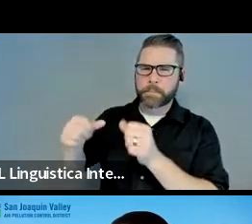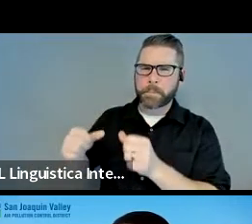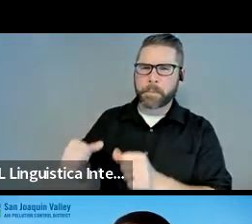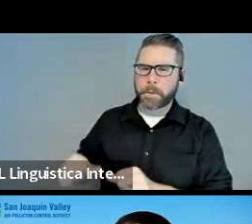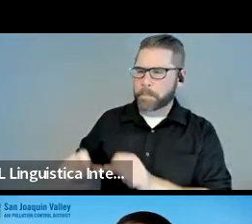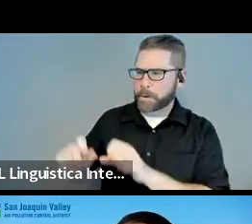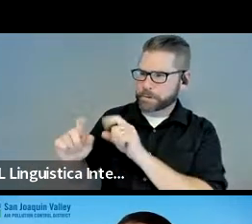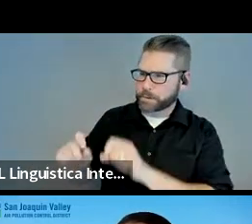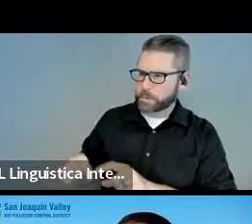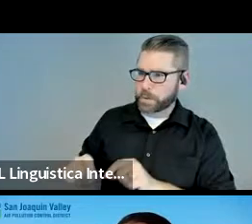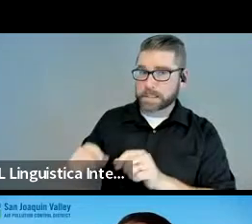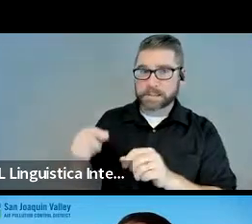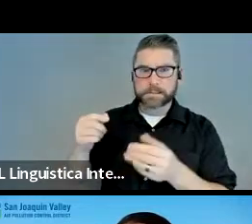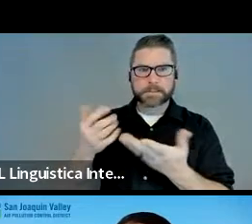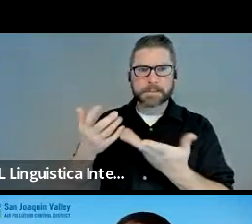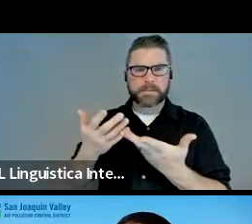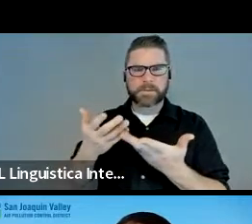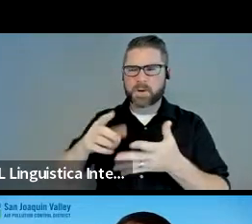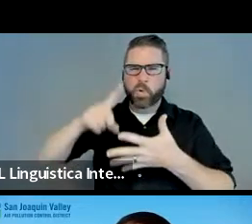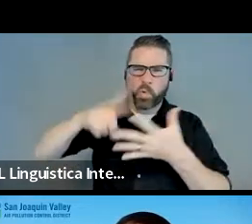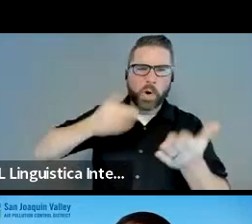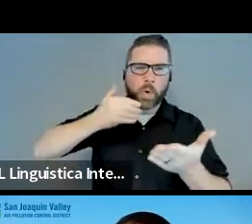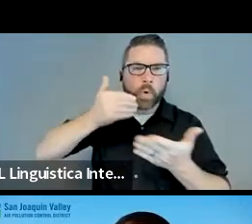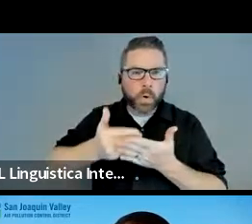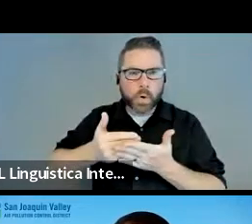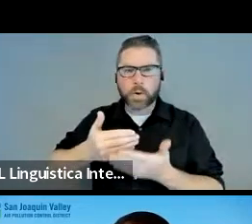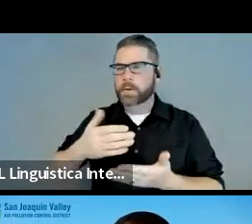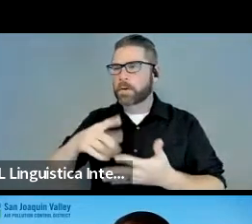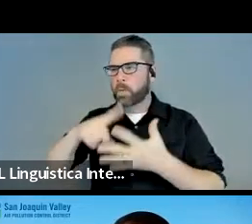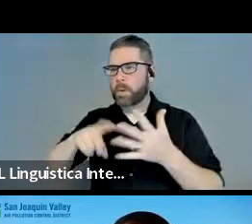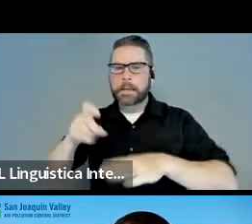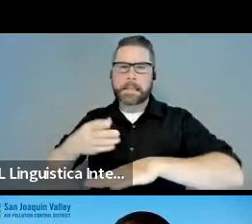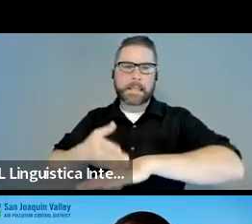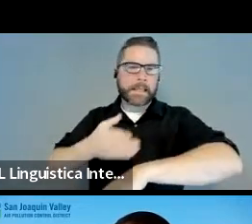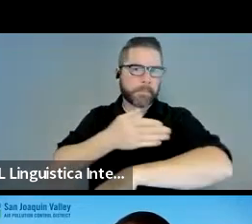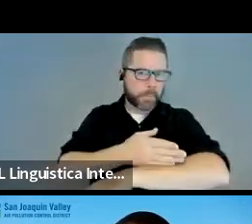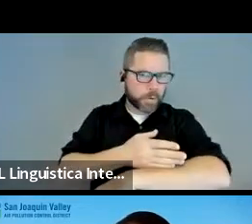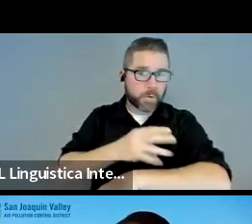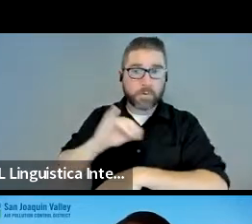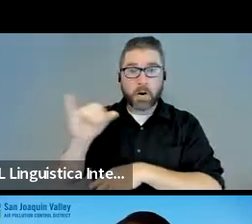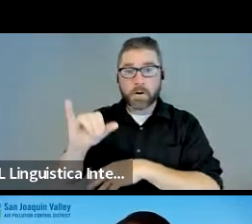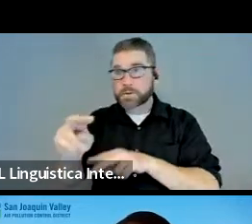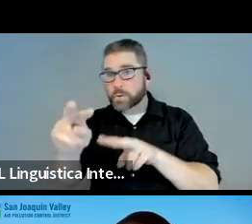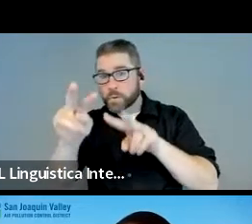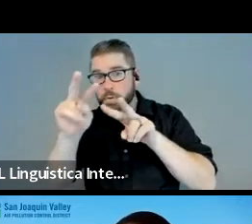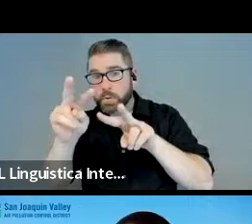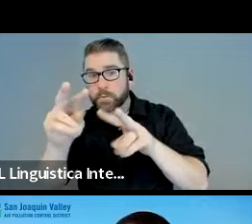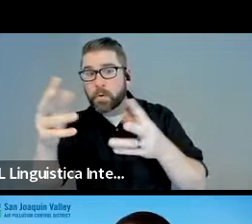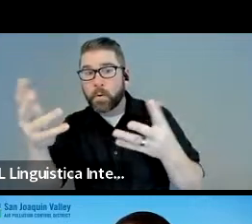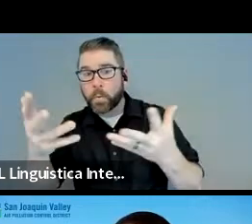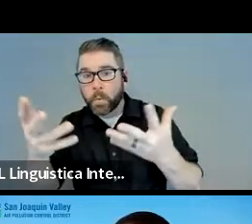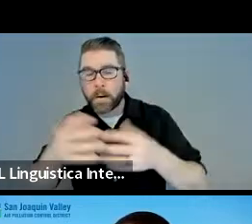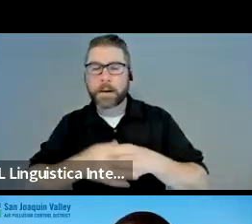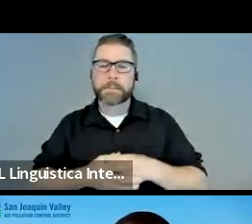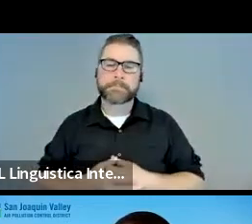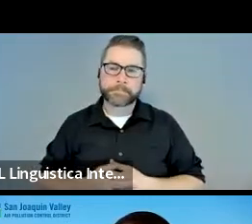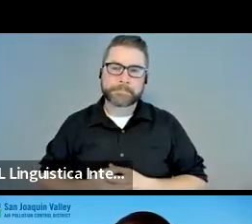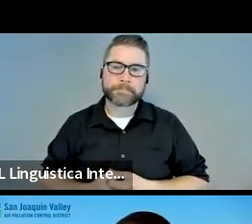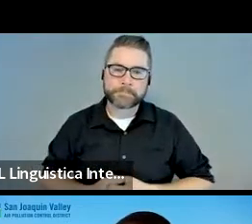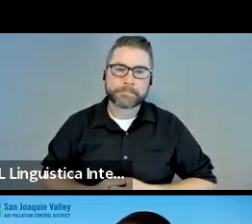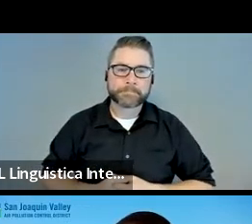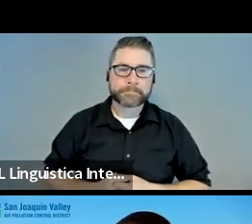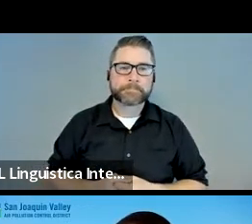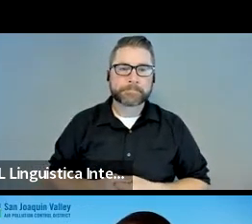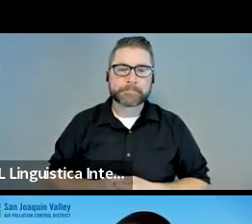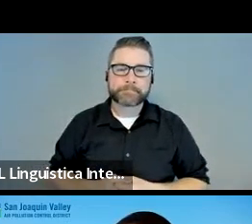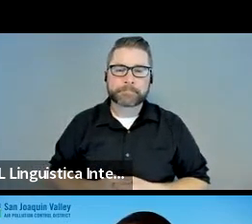well, what can be improved, anything you were hoping to learn that you didn't, and what is something you are looking forward to after the in-person meeting.